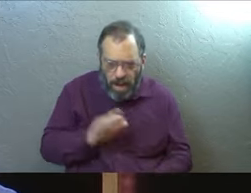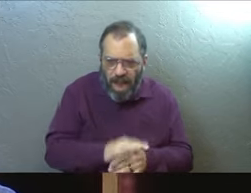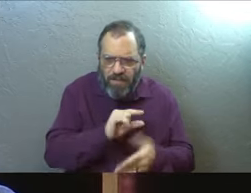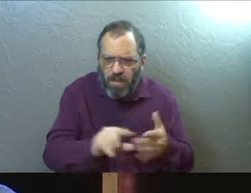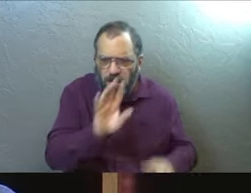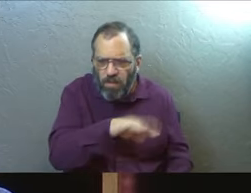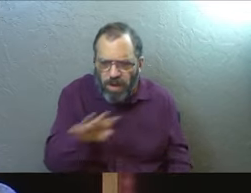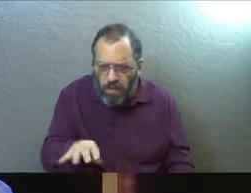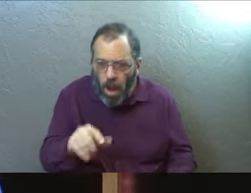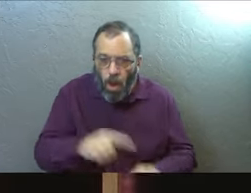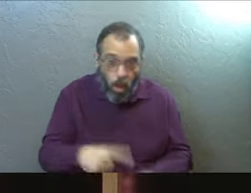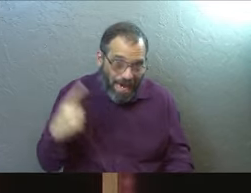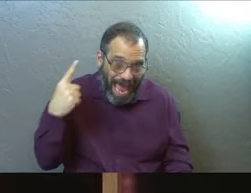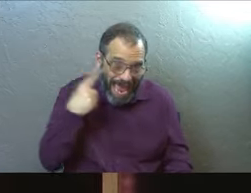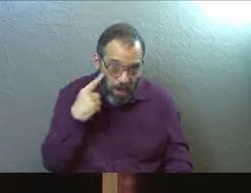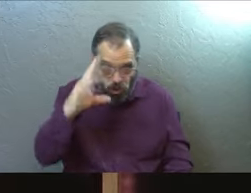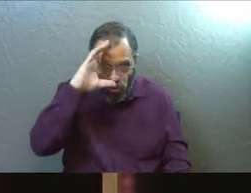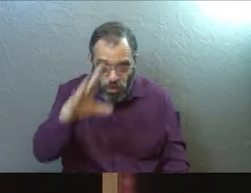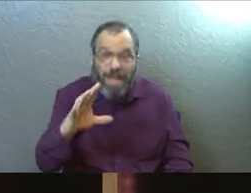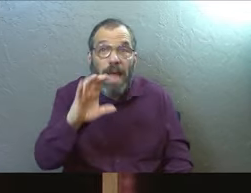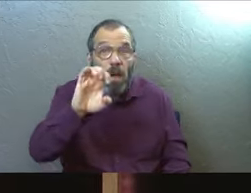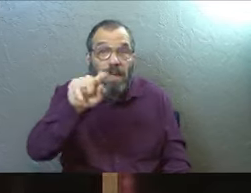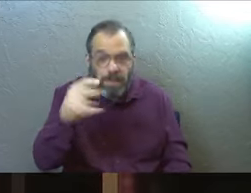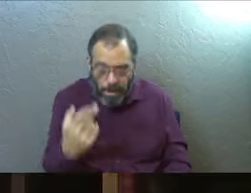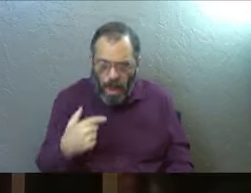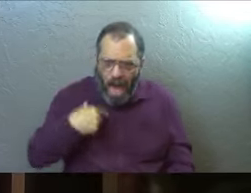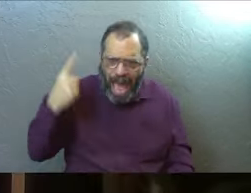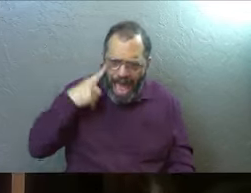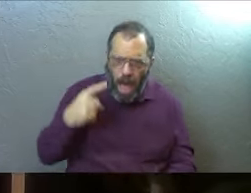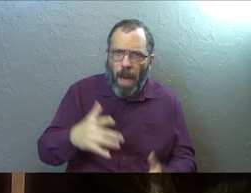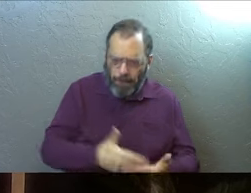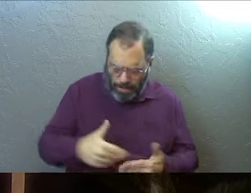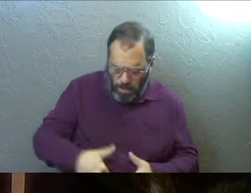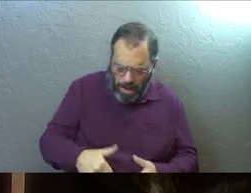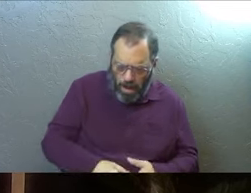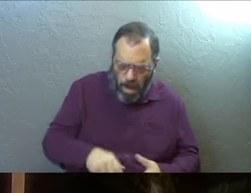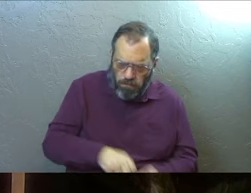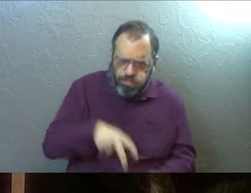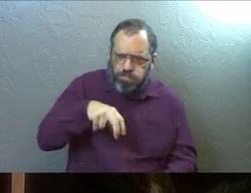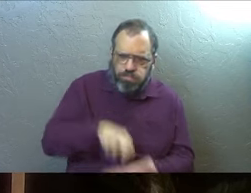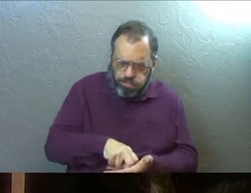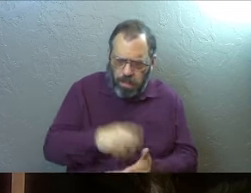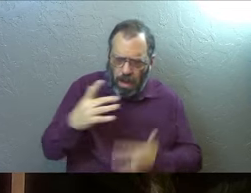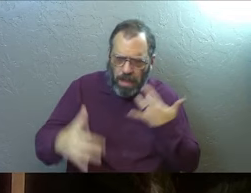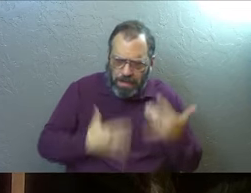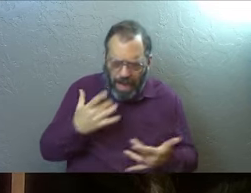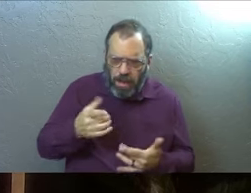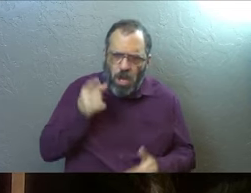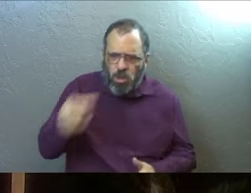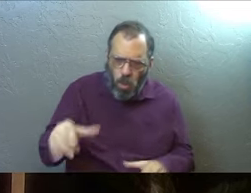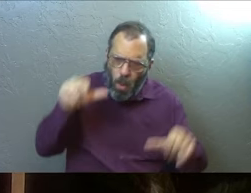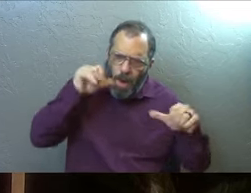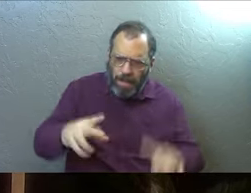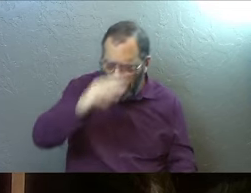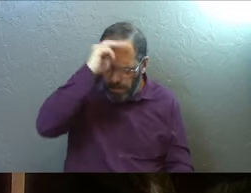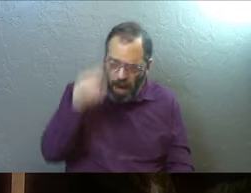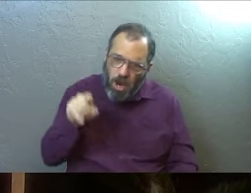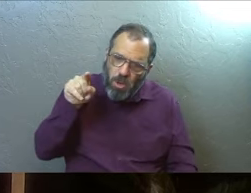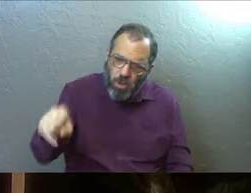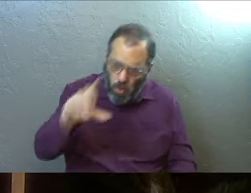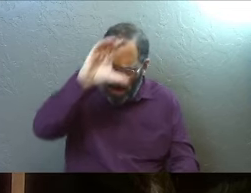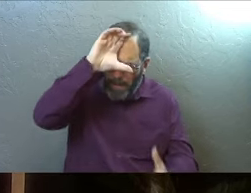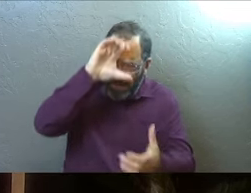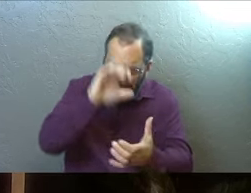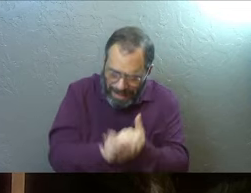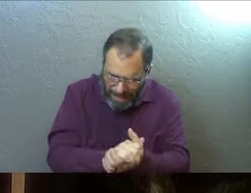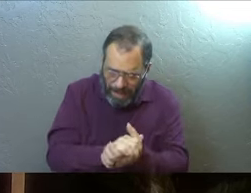verse 44, when I heard your greeting, this is Elizabeth talking. She says, the baby in my womb jumped for joy. You are blessed, Mary, because you